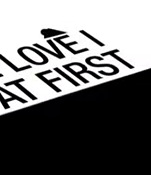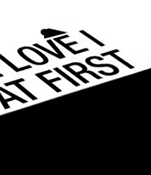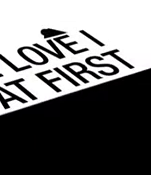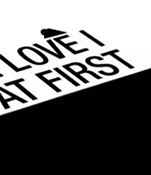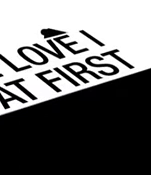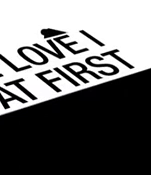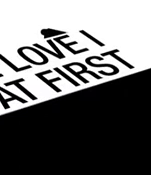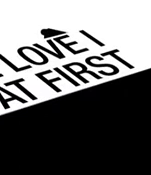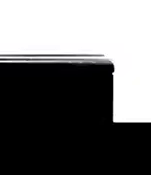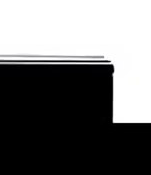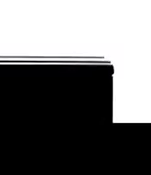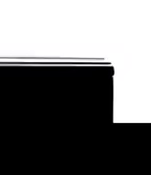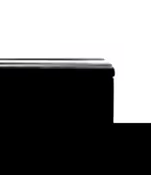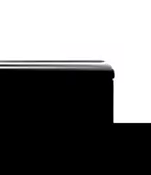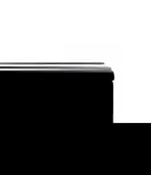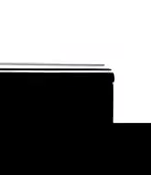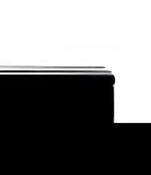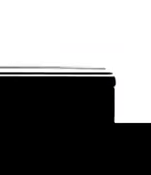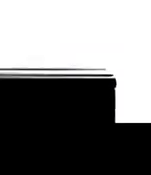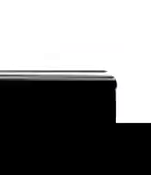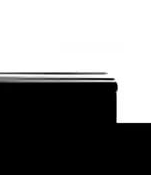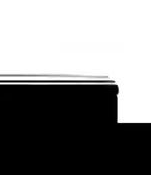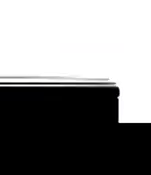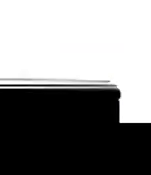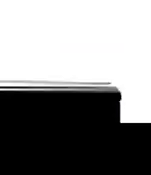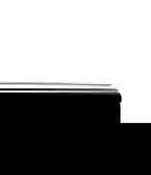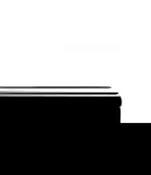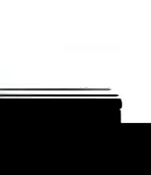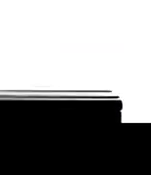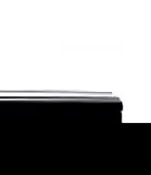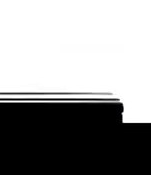had at first. Oh, I wanna go to